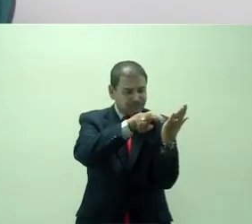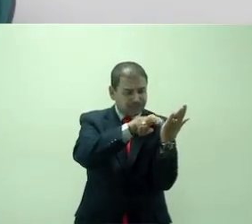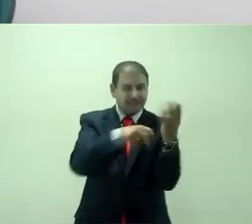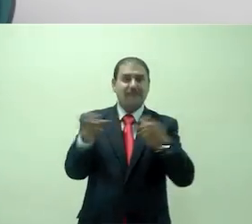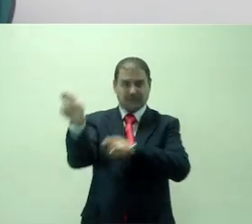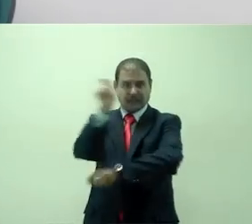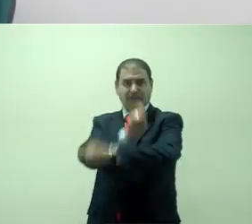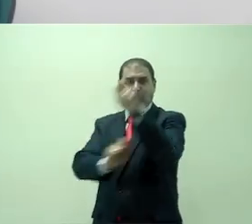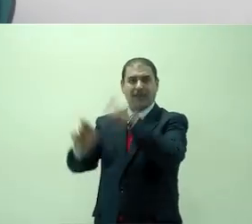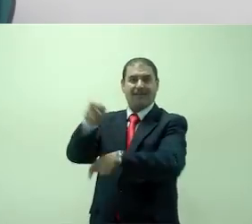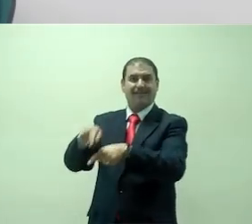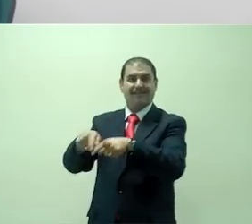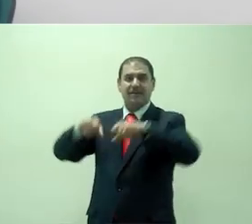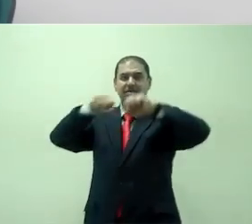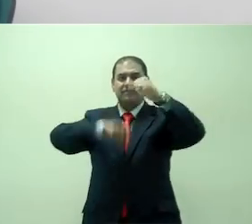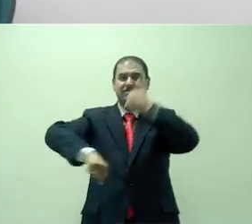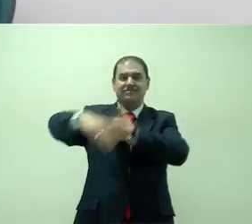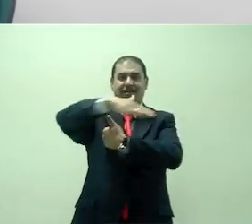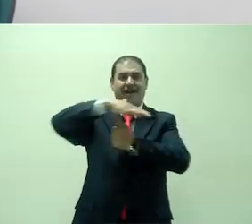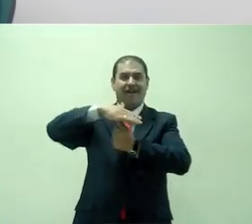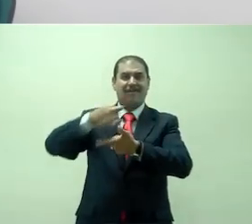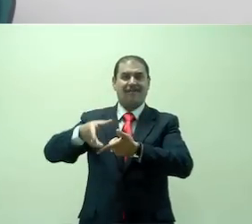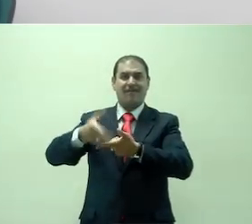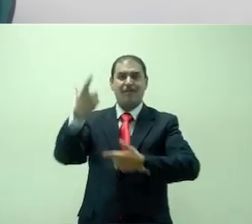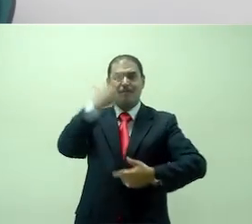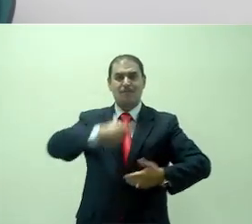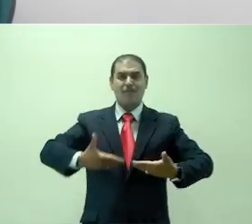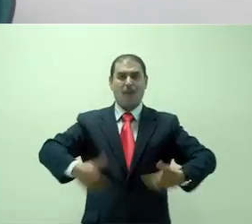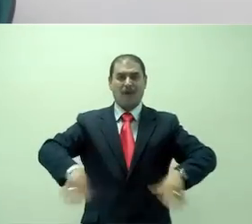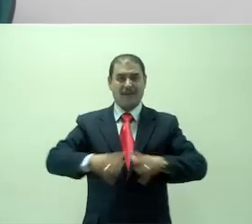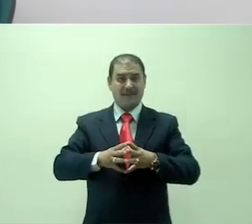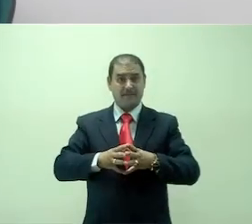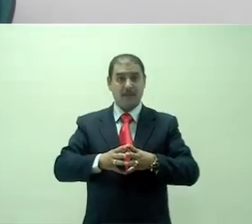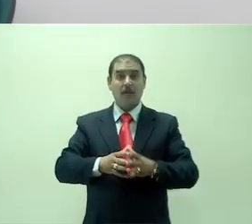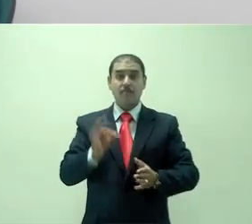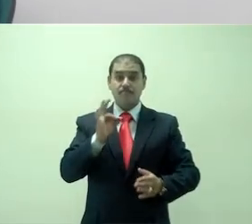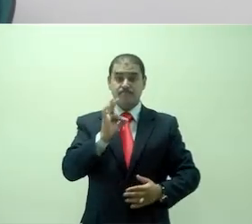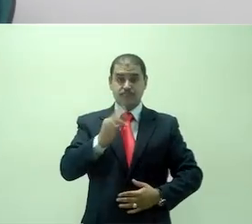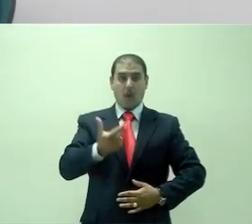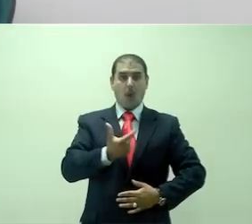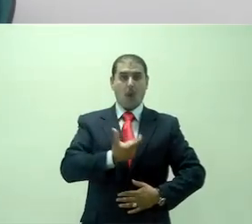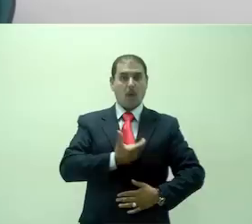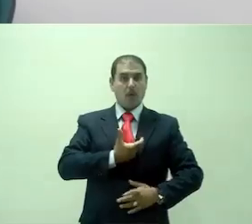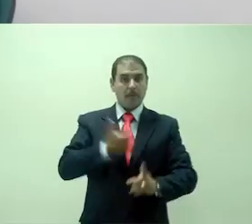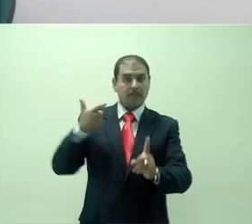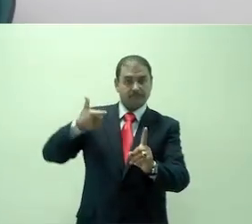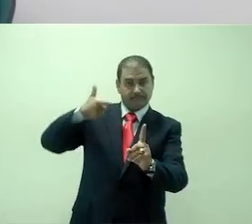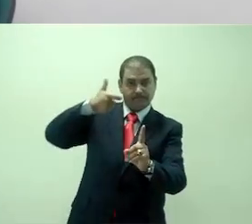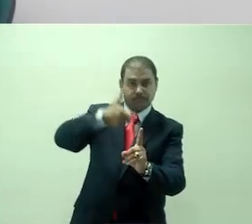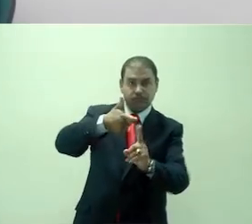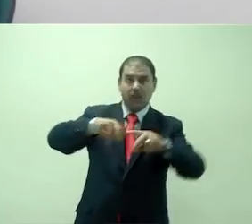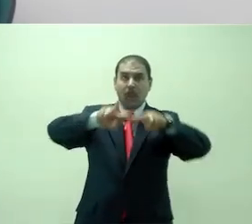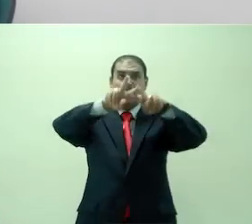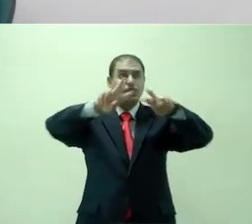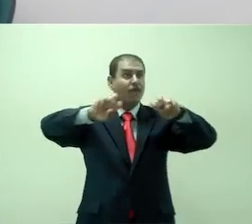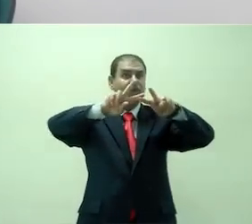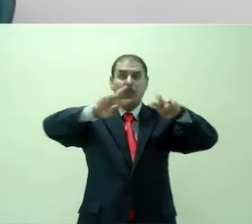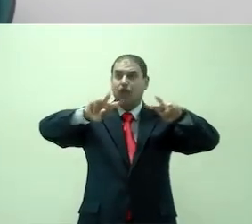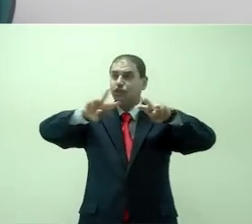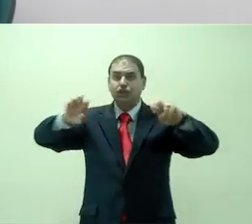virtue of that strategy, we have three major milestones to place. One was the